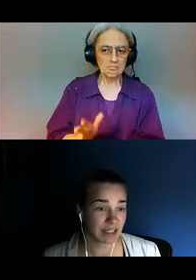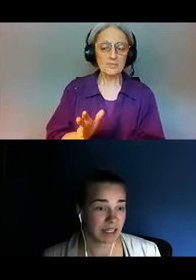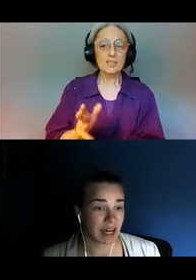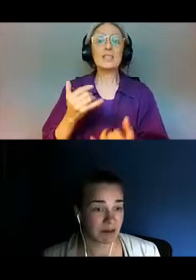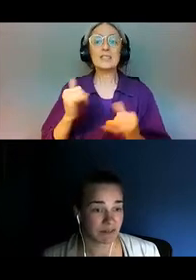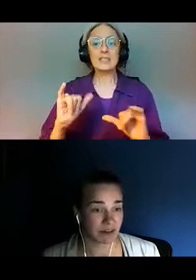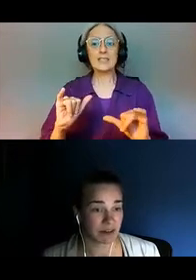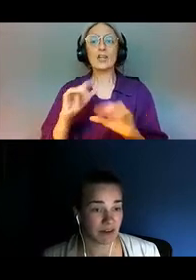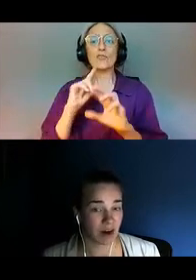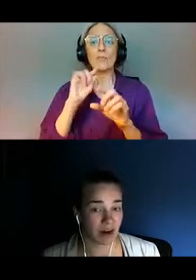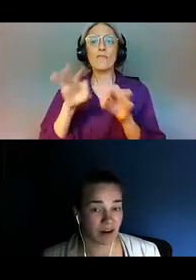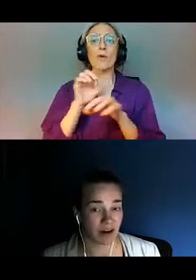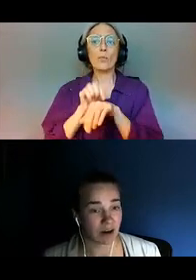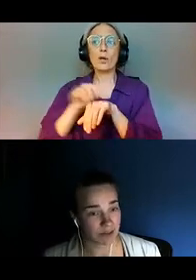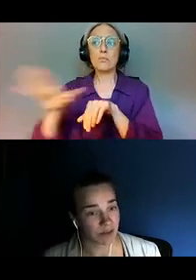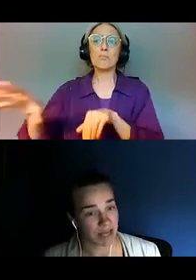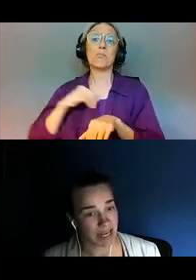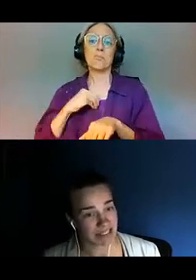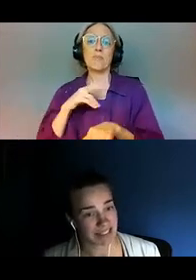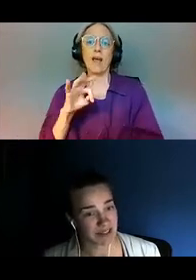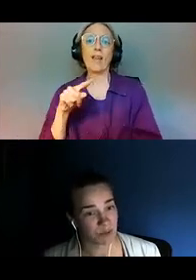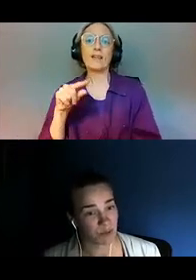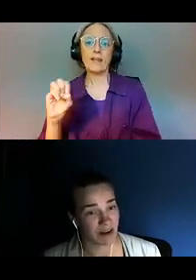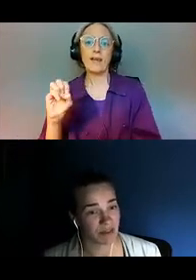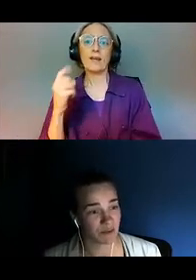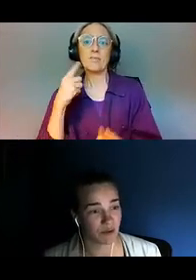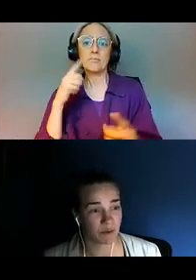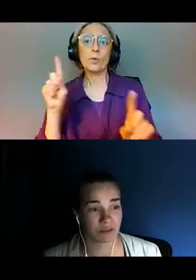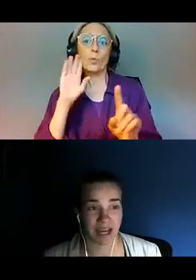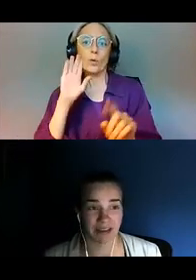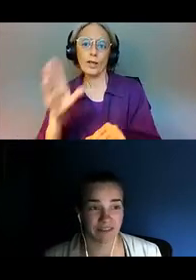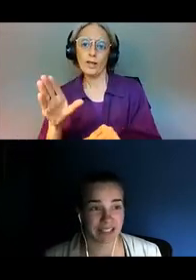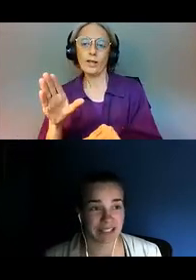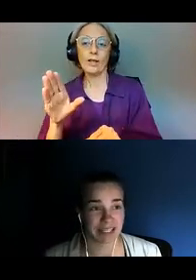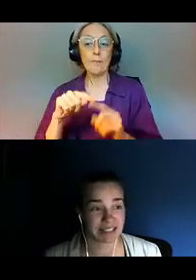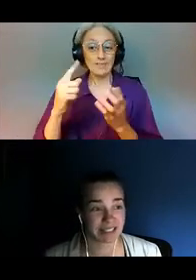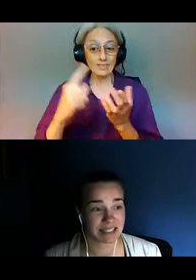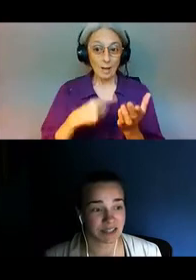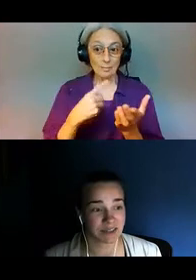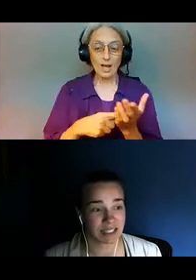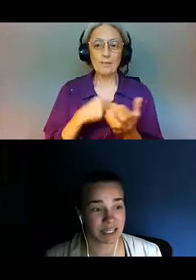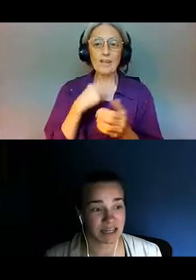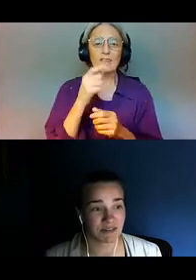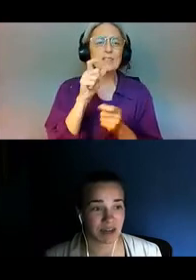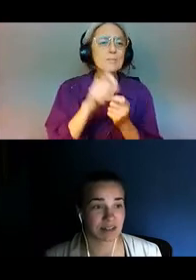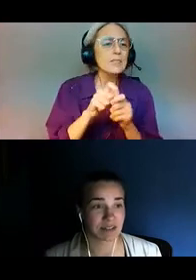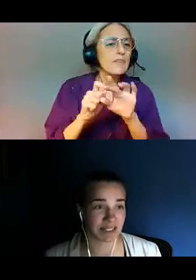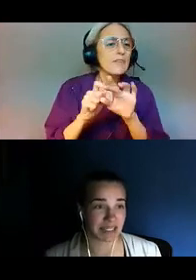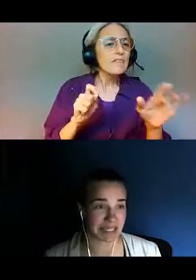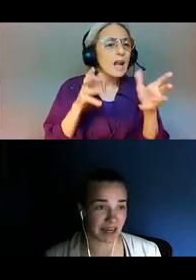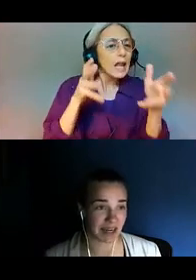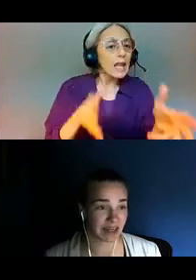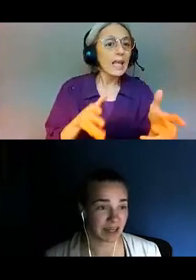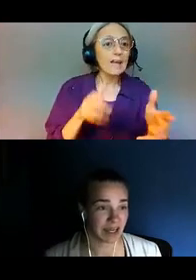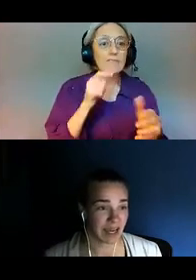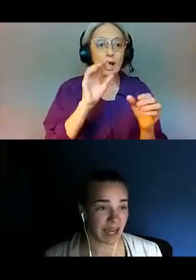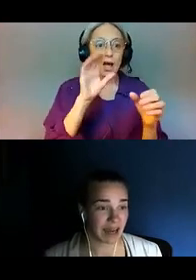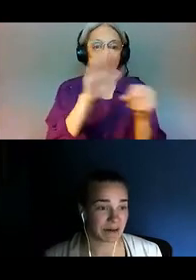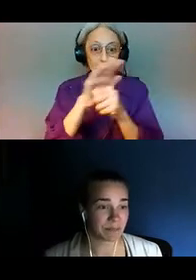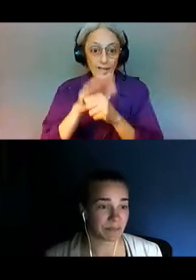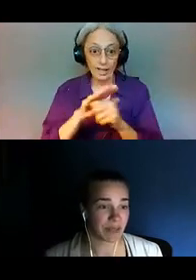successfully. However, there are also cases where the form will not validate successfully if there is missing